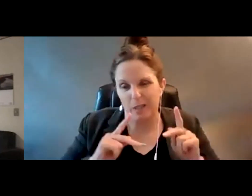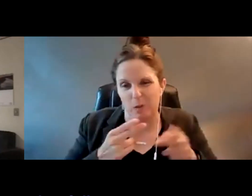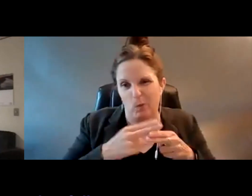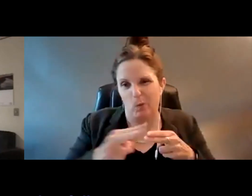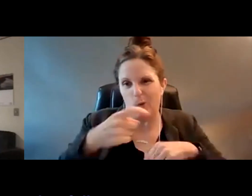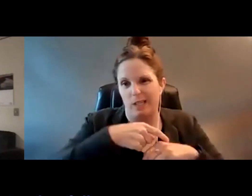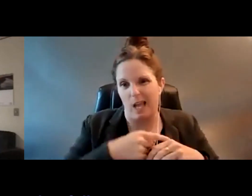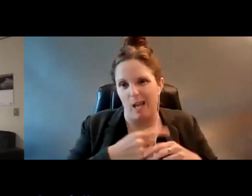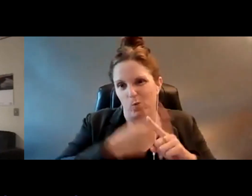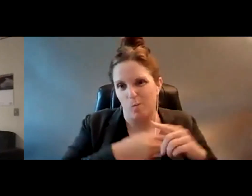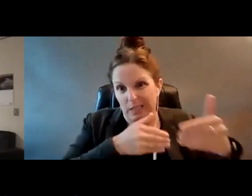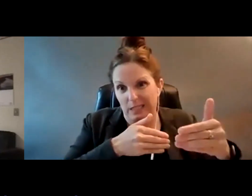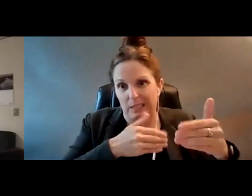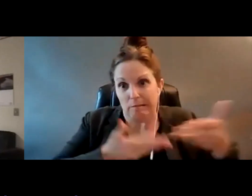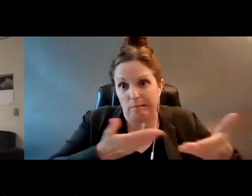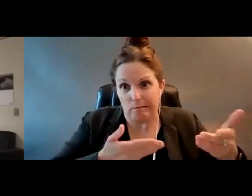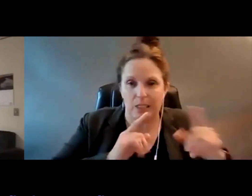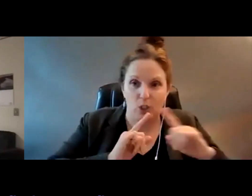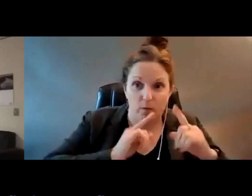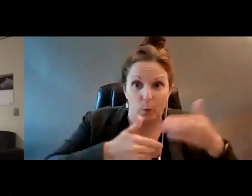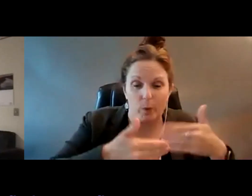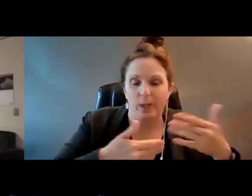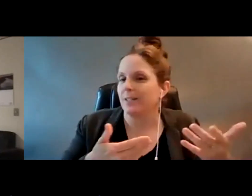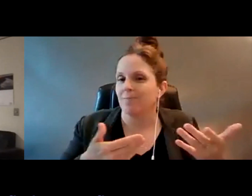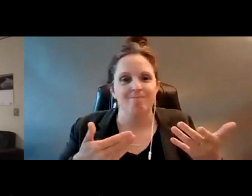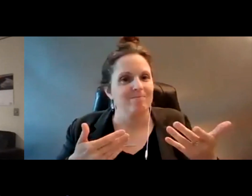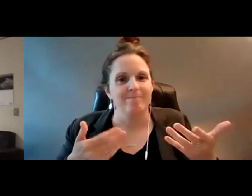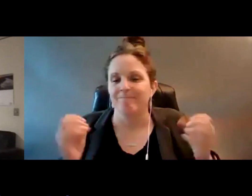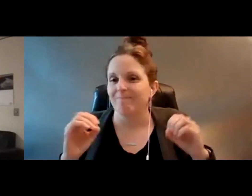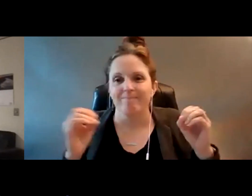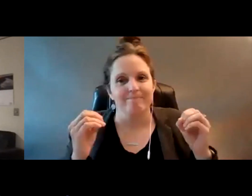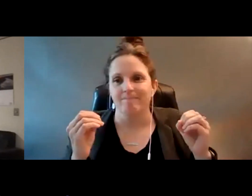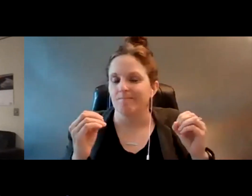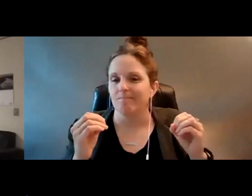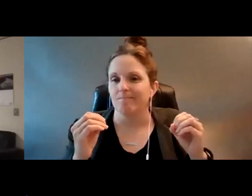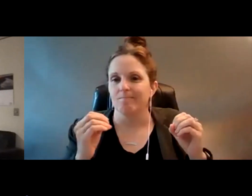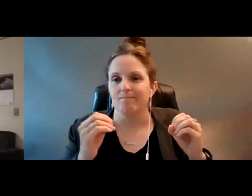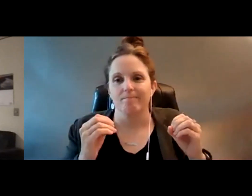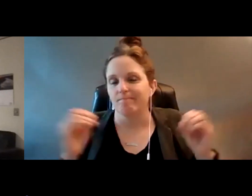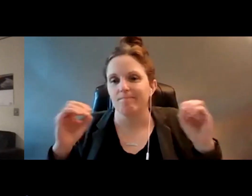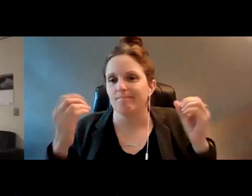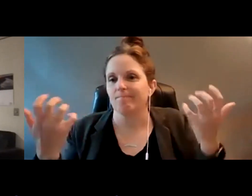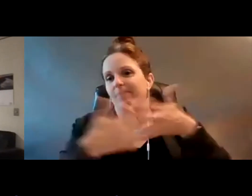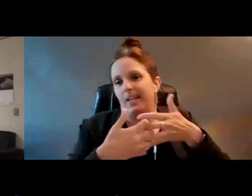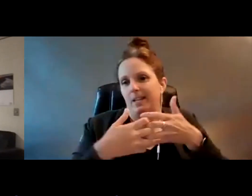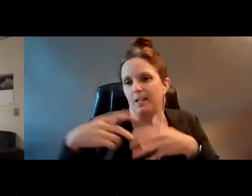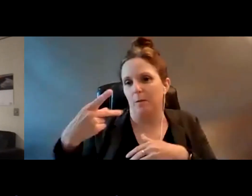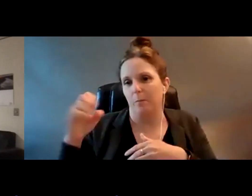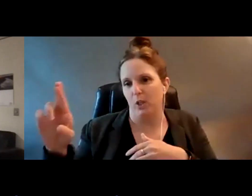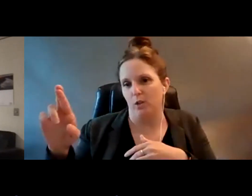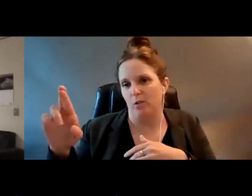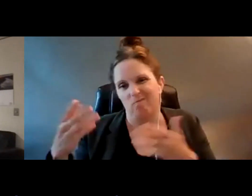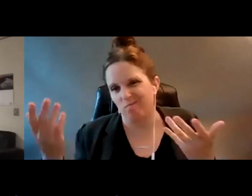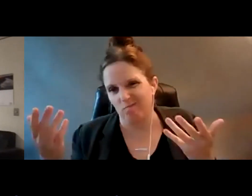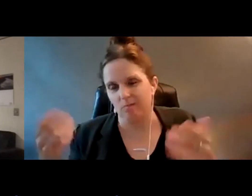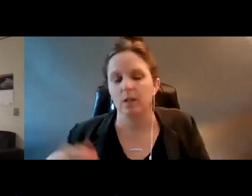super important. We were on a very tight timeline, and just, I think we got unlucky in trying to hire peers to be CHWs. You know, we had to hire